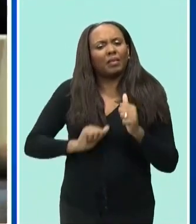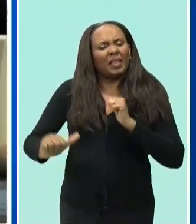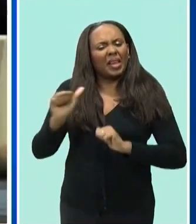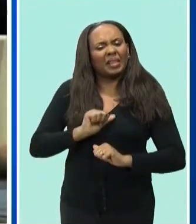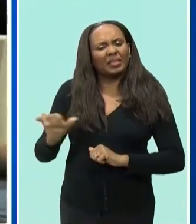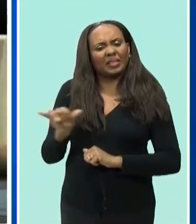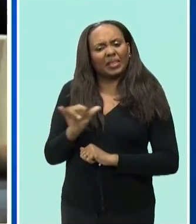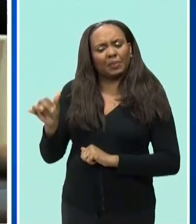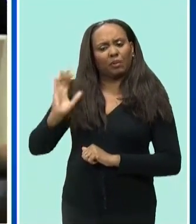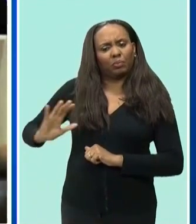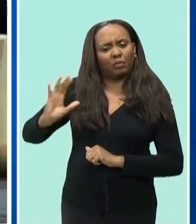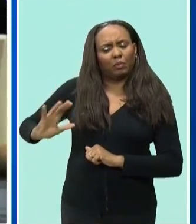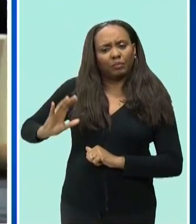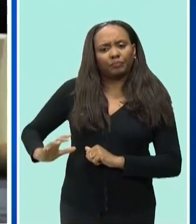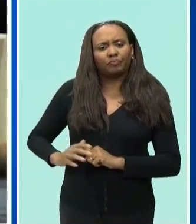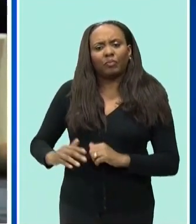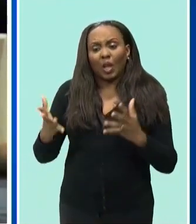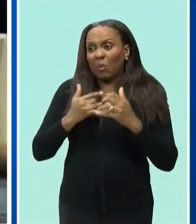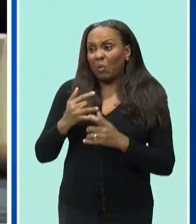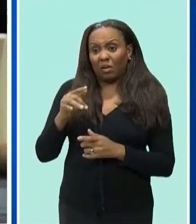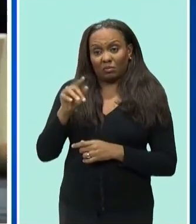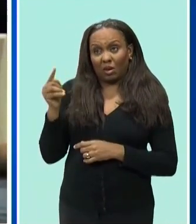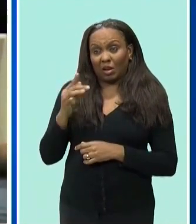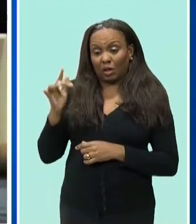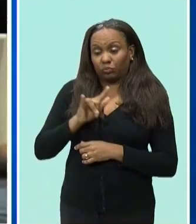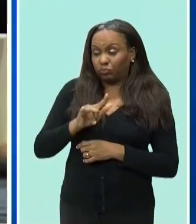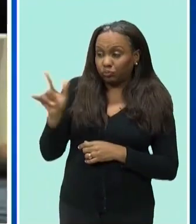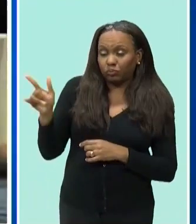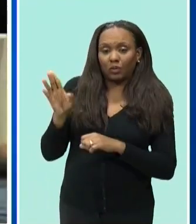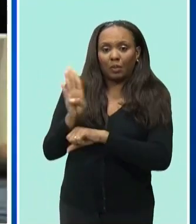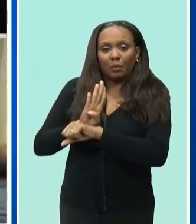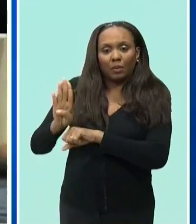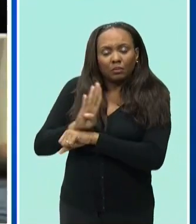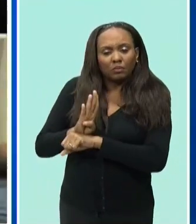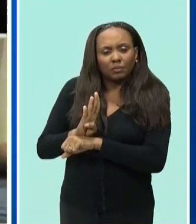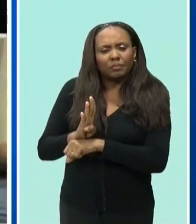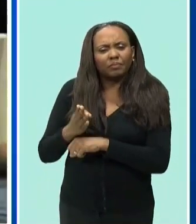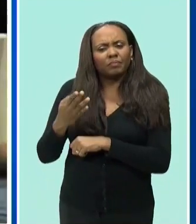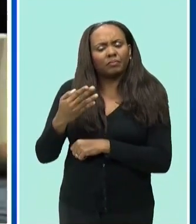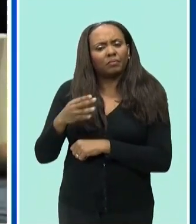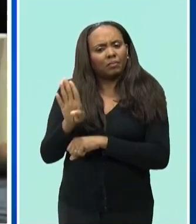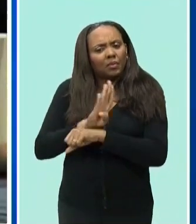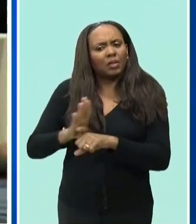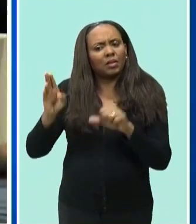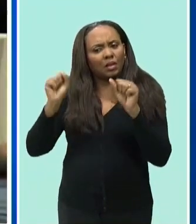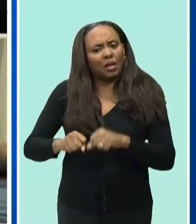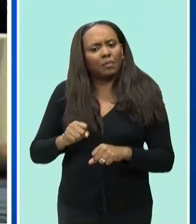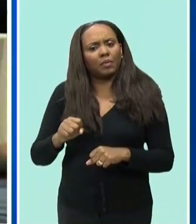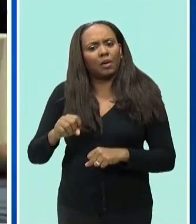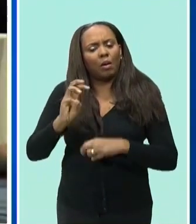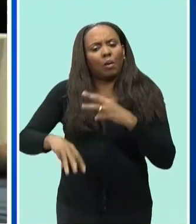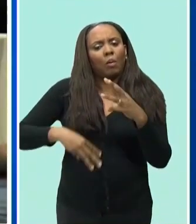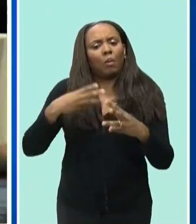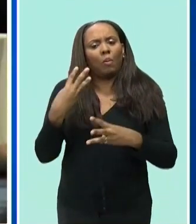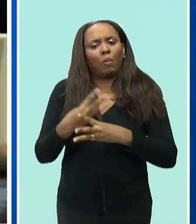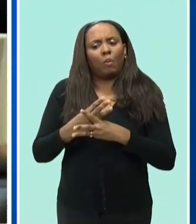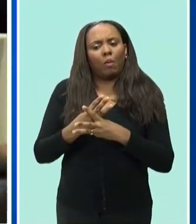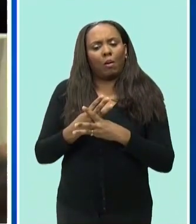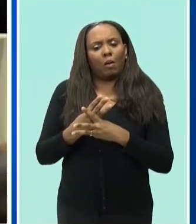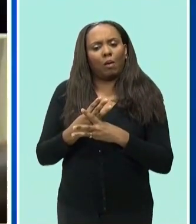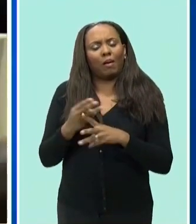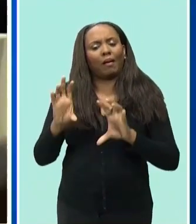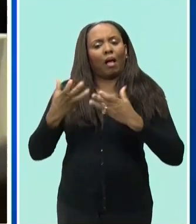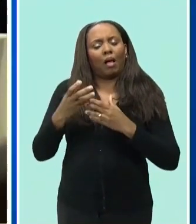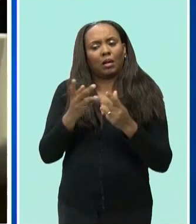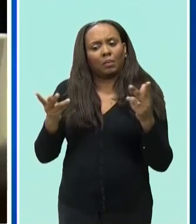come and do work in Barbados and to engage the world. That's our message, that Barbados can be a global hub and that you can do